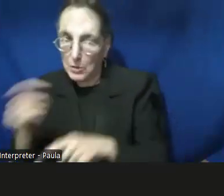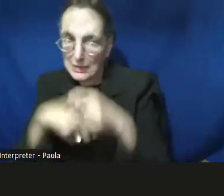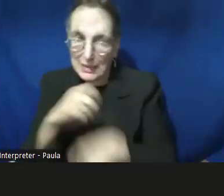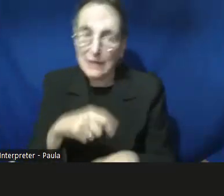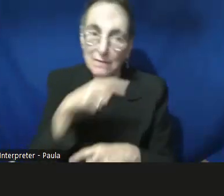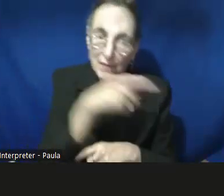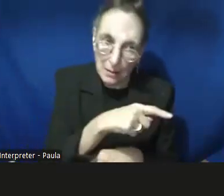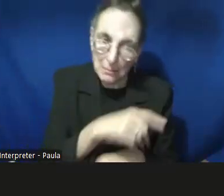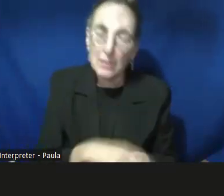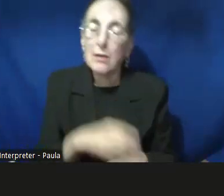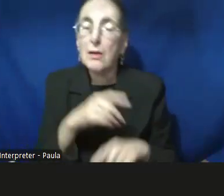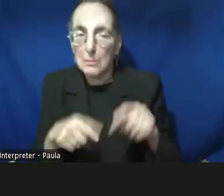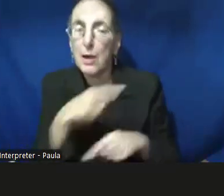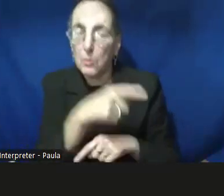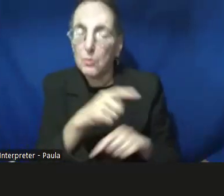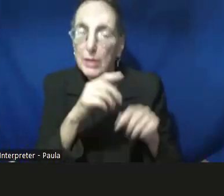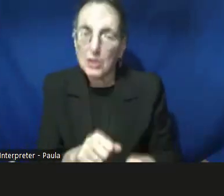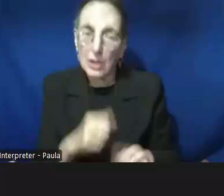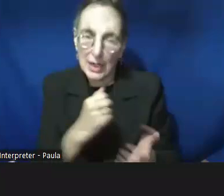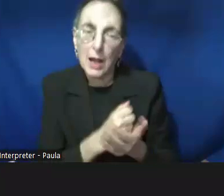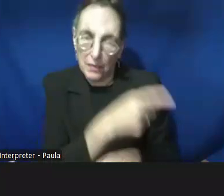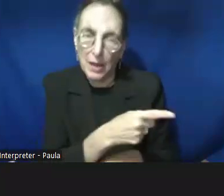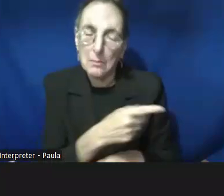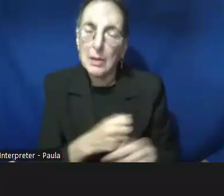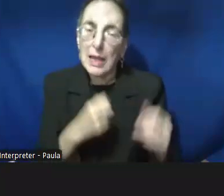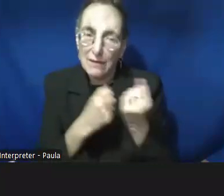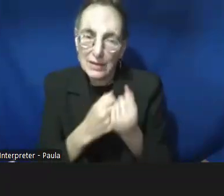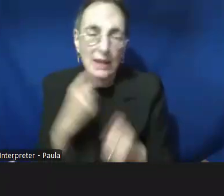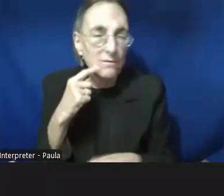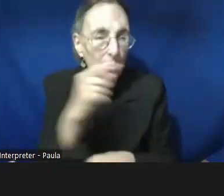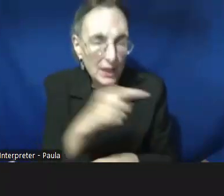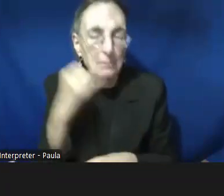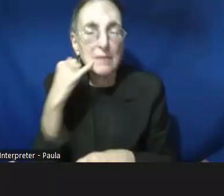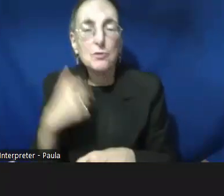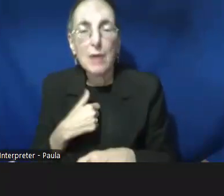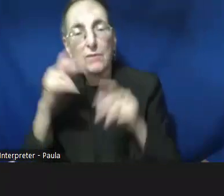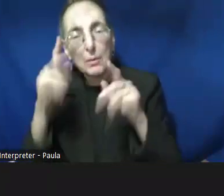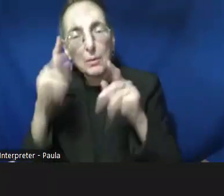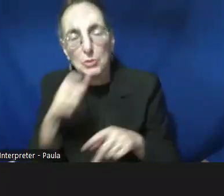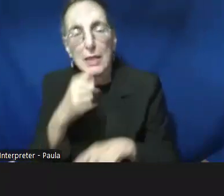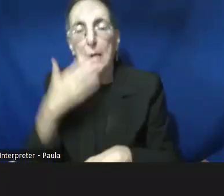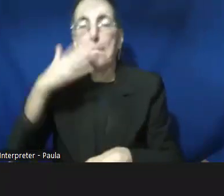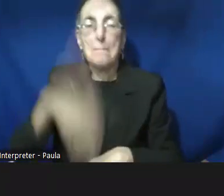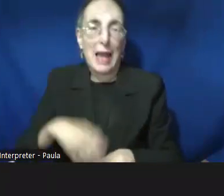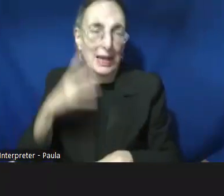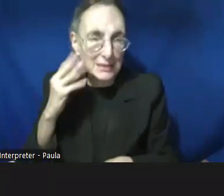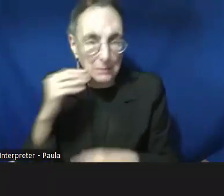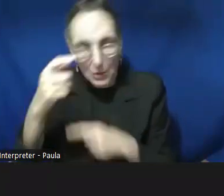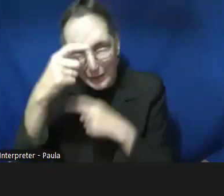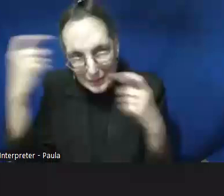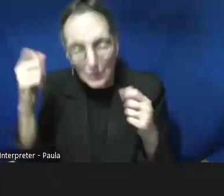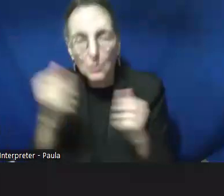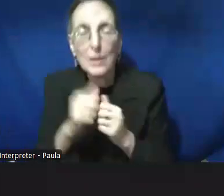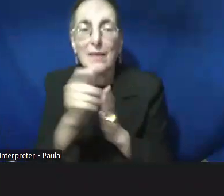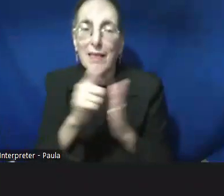office. And then if you have someone who's had a bad experience with the legal services office, follow up